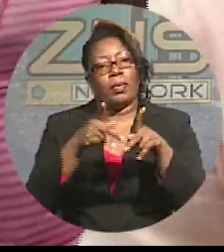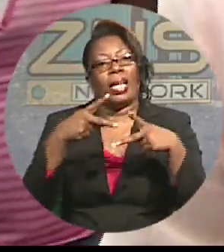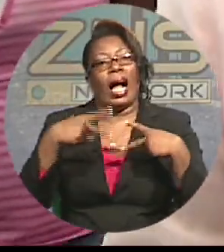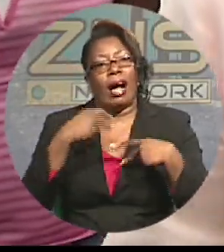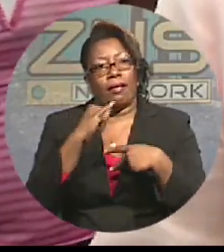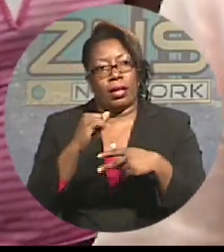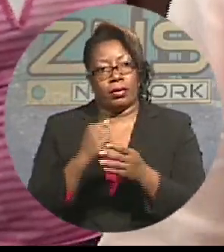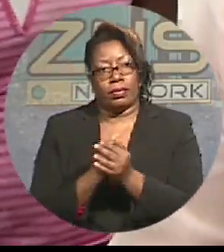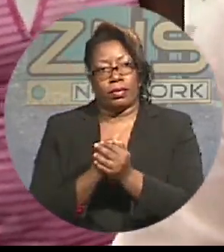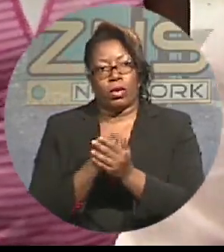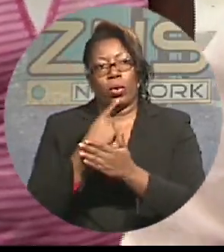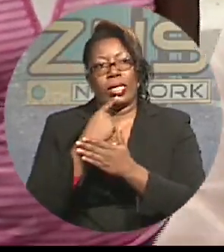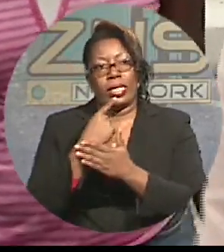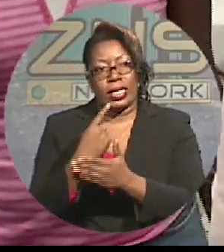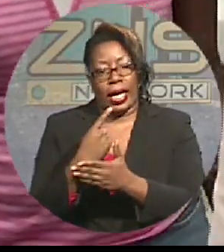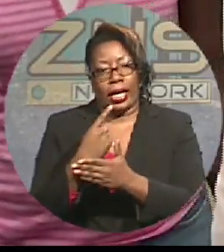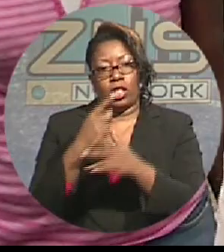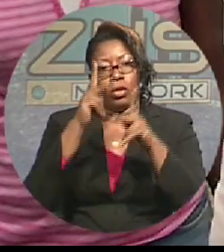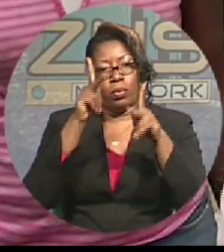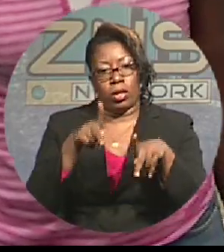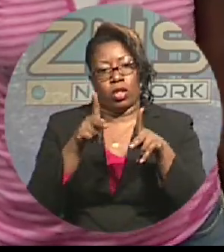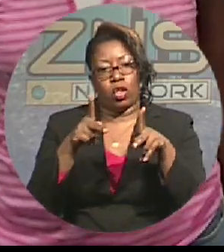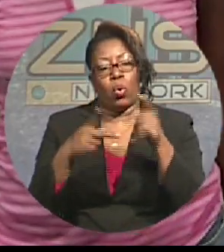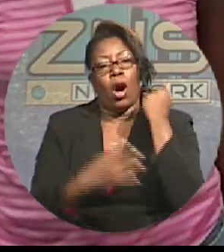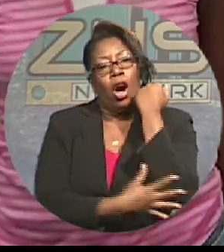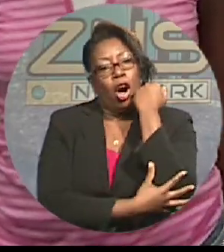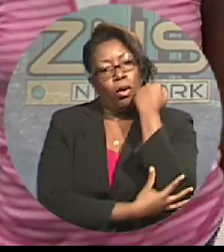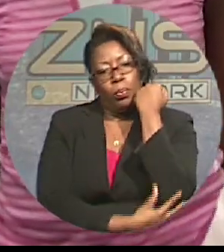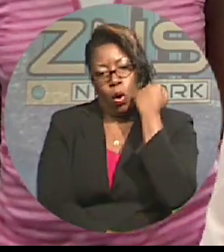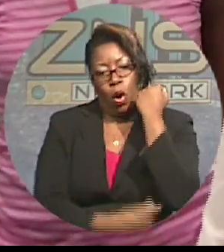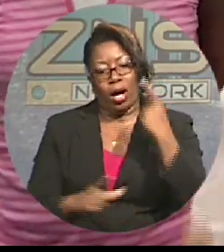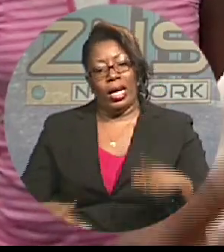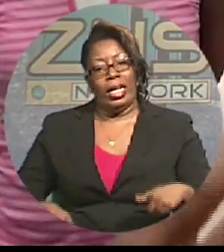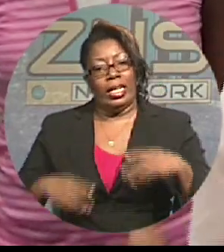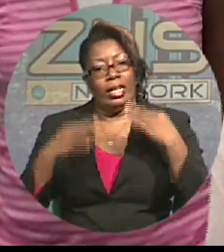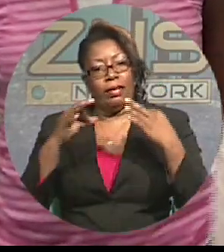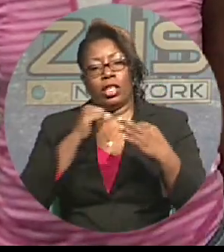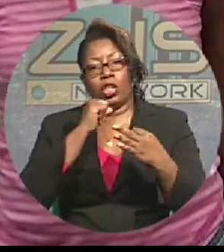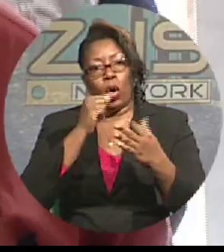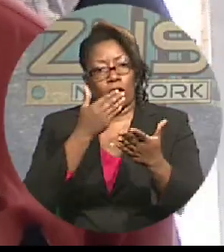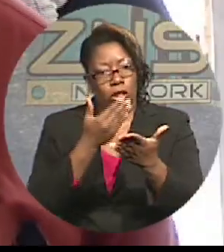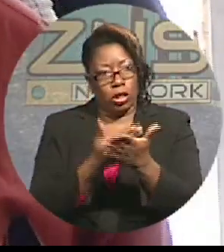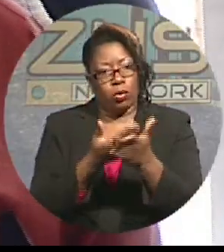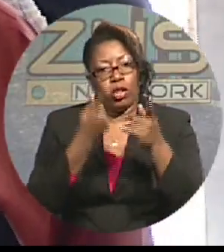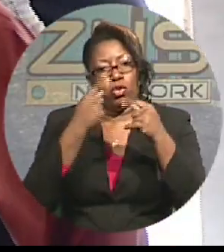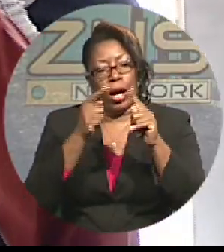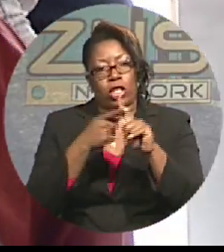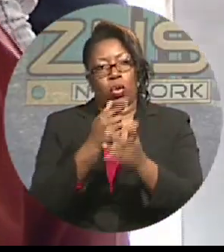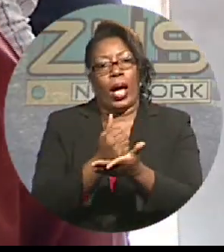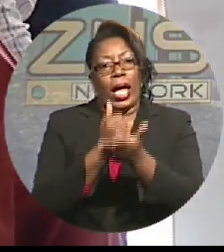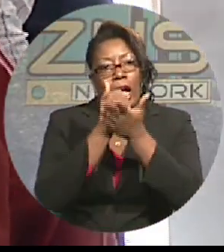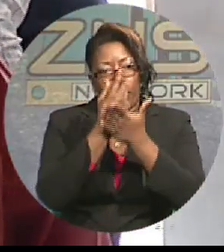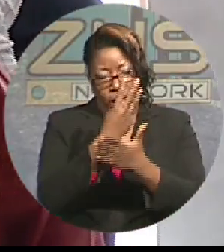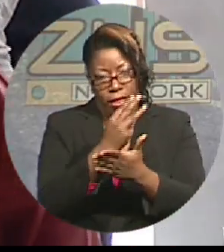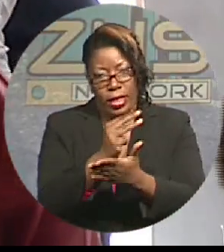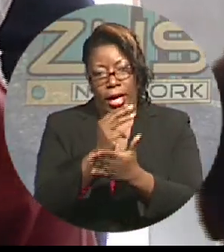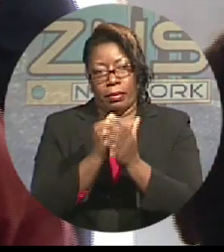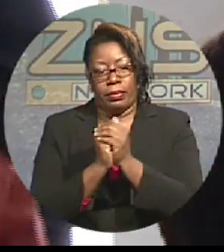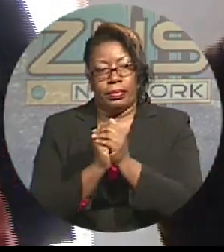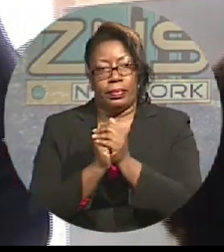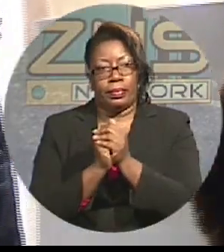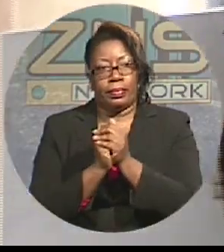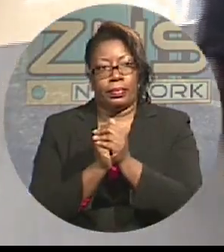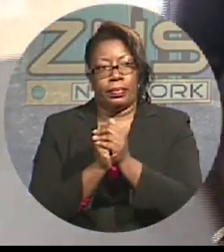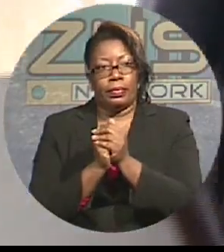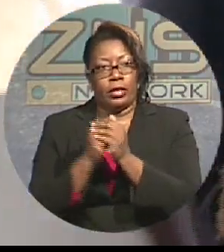poor people, those who are living in squalor conditions, we're trying to help them. Contractor Franklin Poitier says